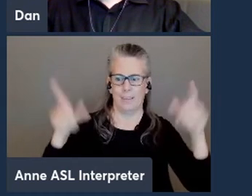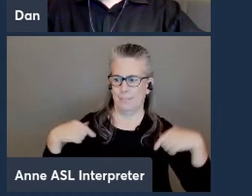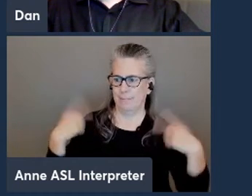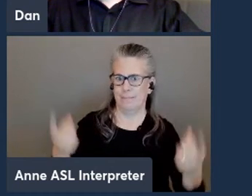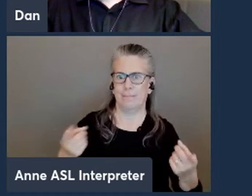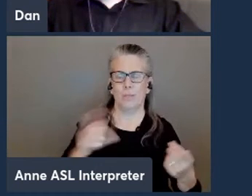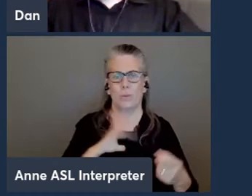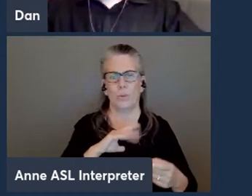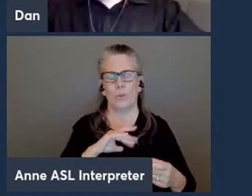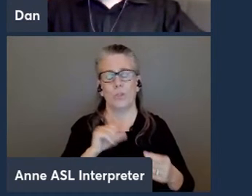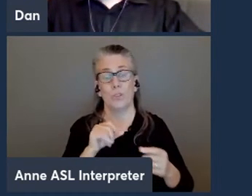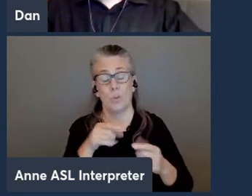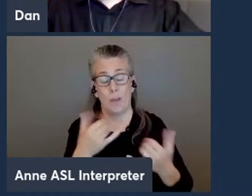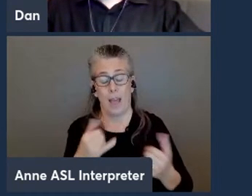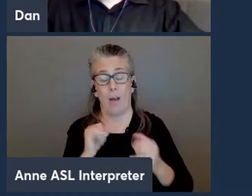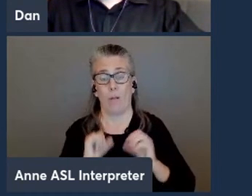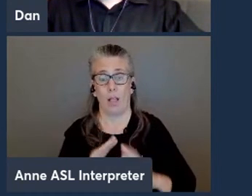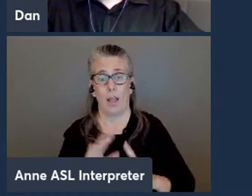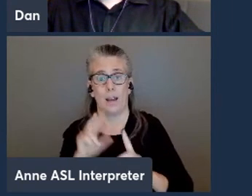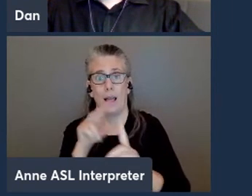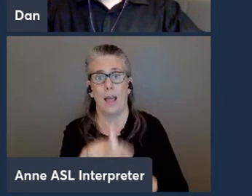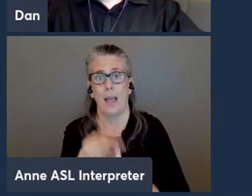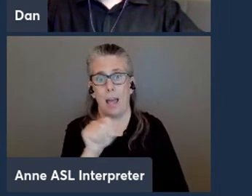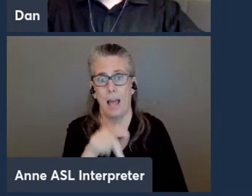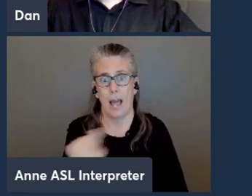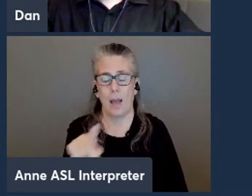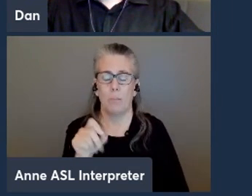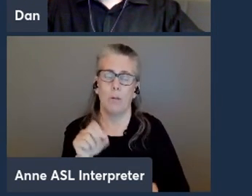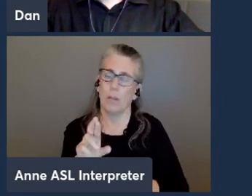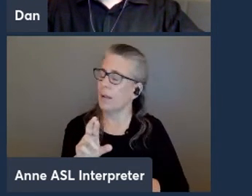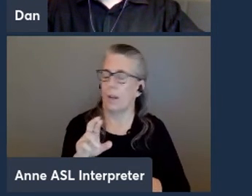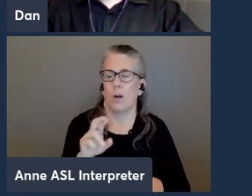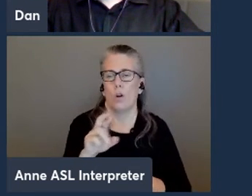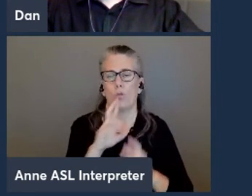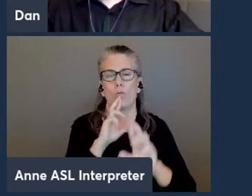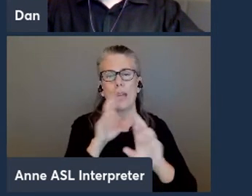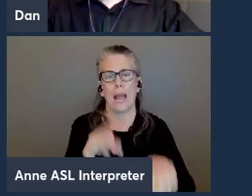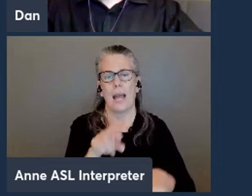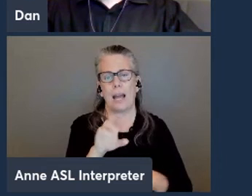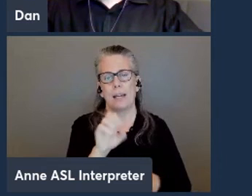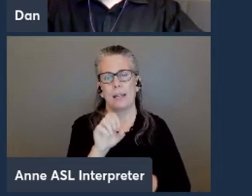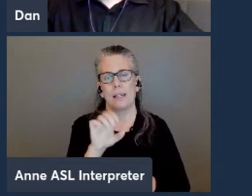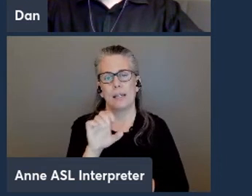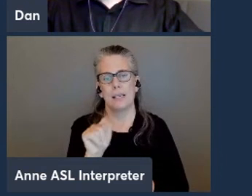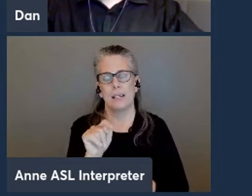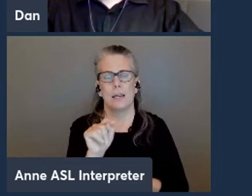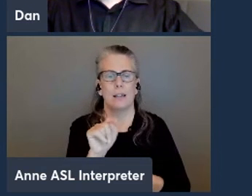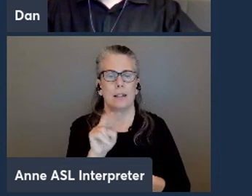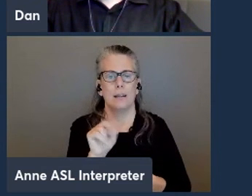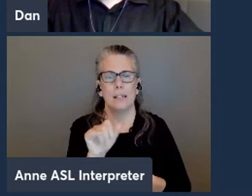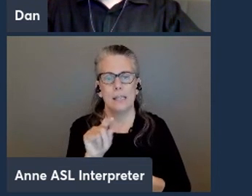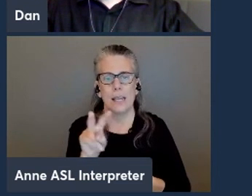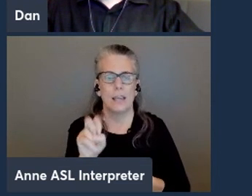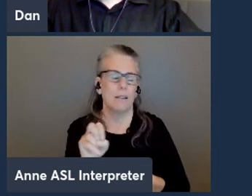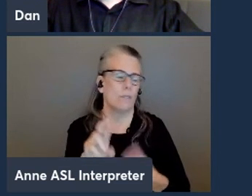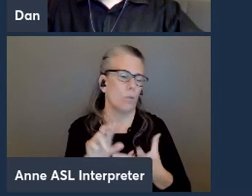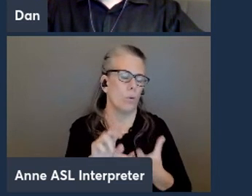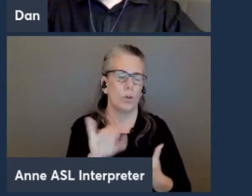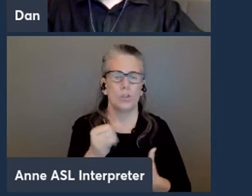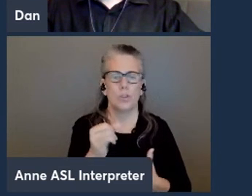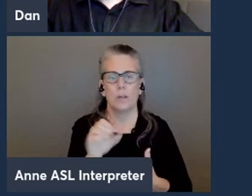using things like React or React Native or other frameworks, JavaScript-based frameworks in the